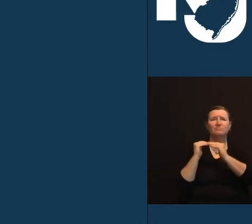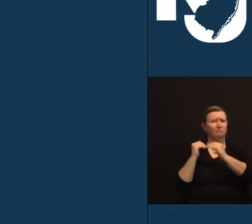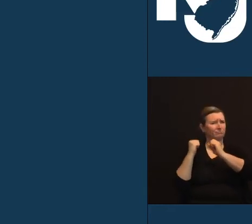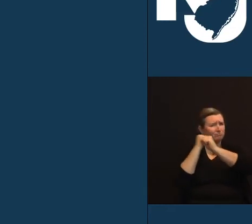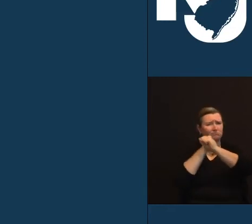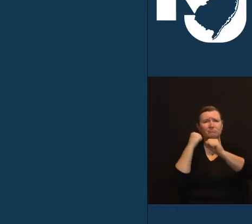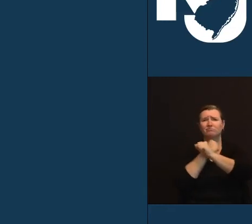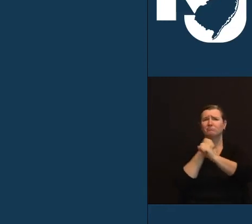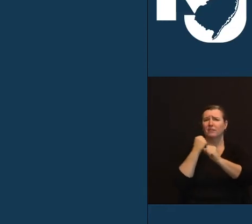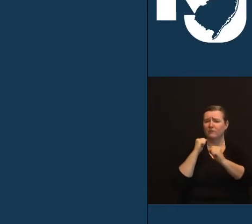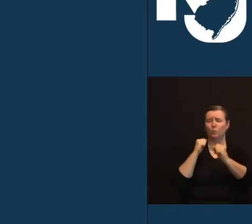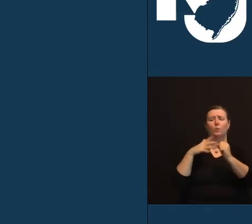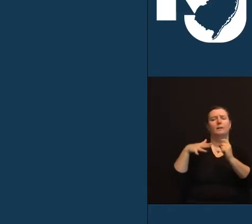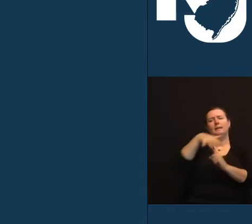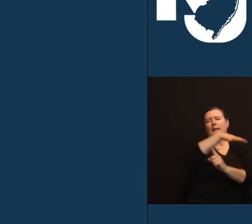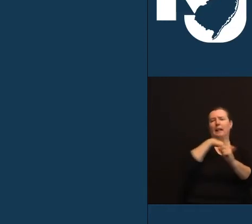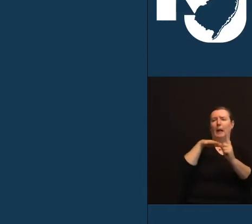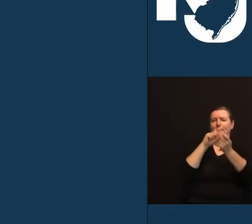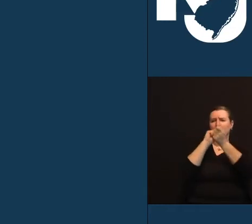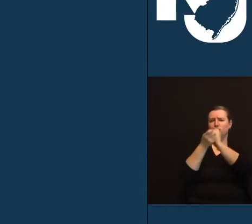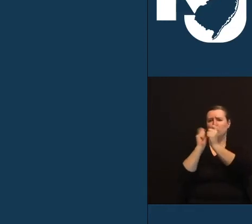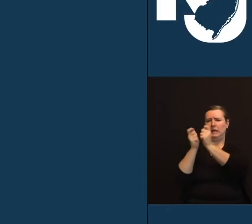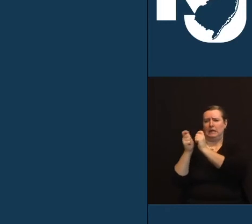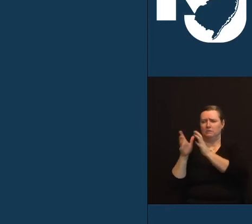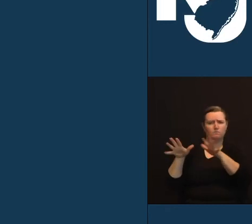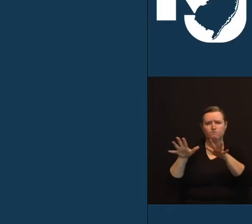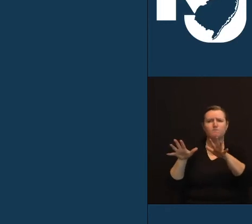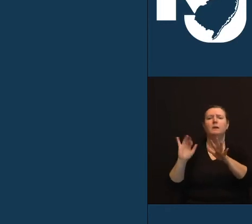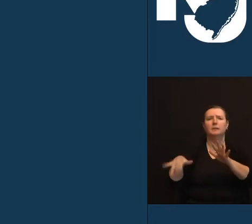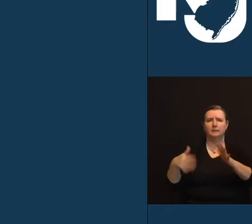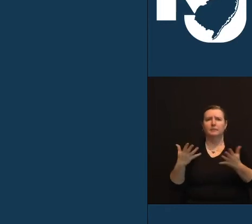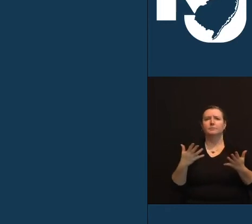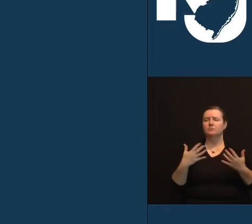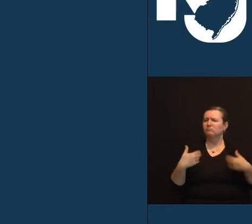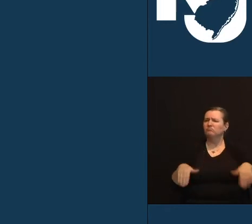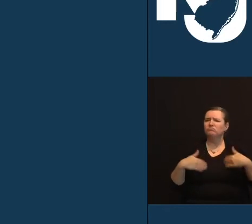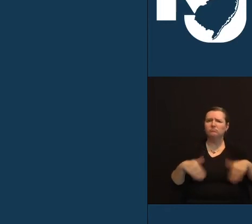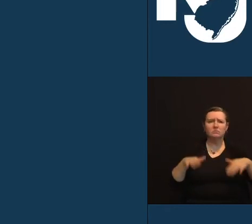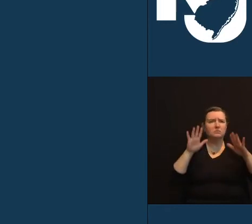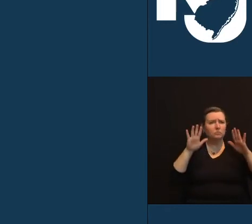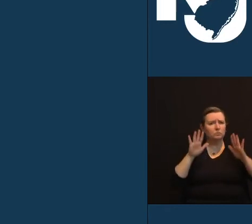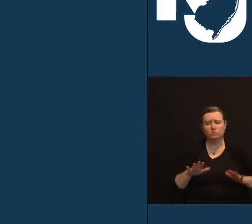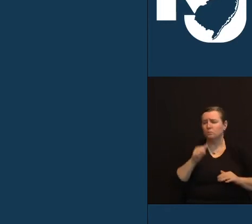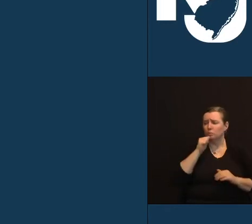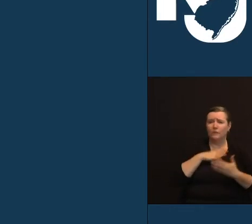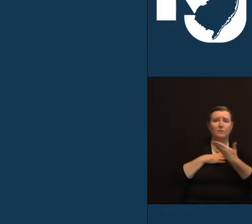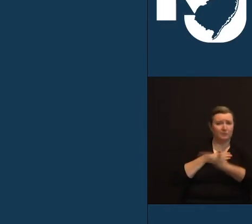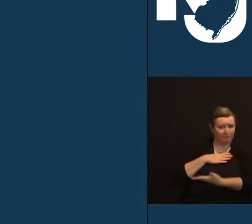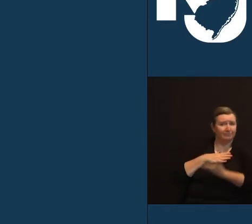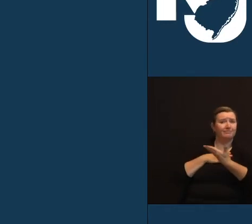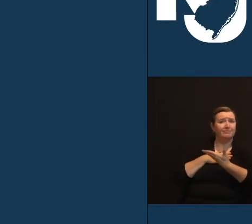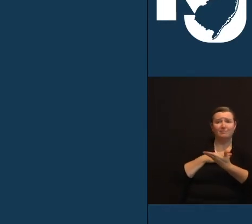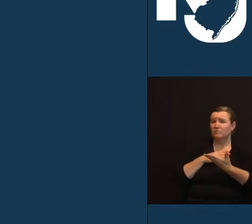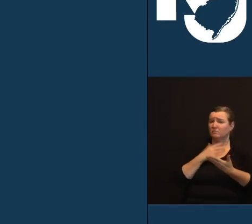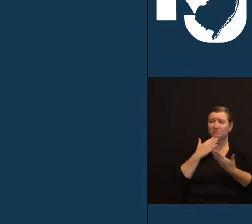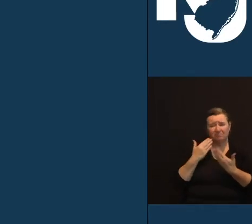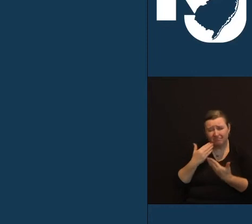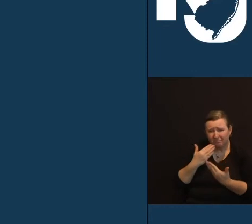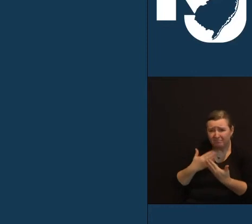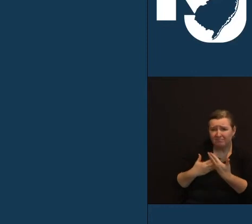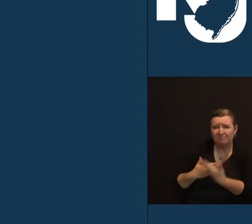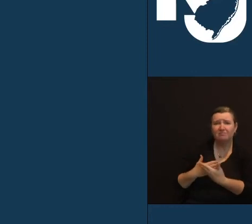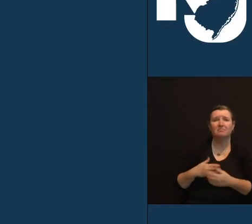leadership. She still has a bunch of weeks left on the job, so we're not saying goodbye quite yet, and I look forward to our continued partnership until